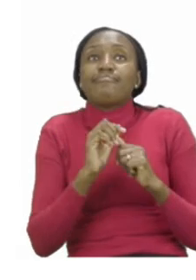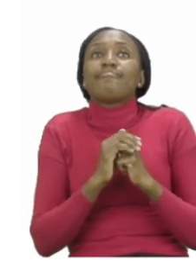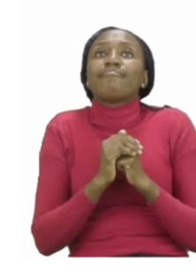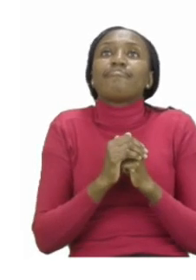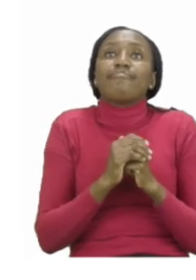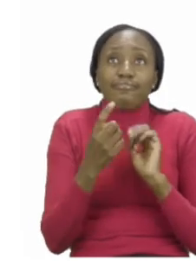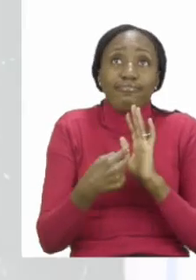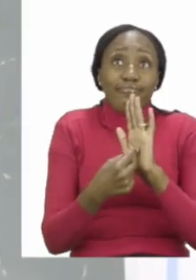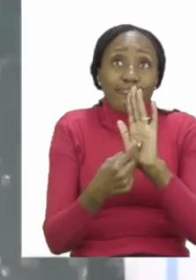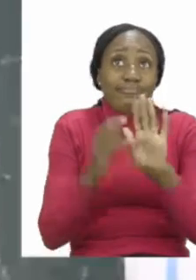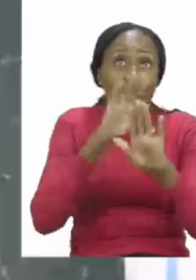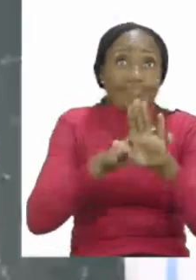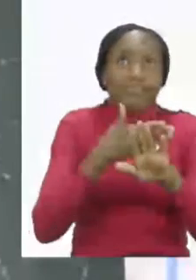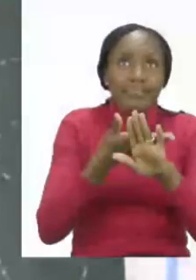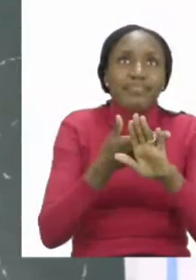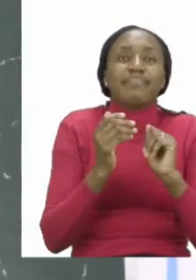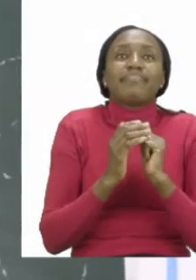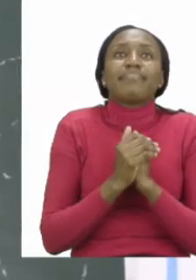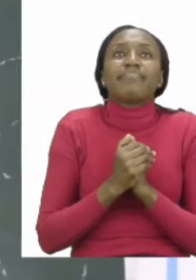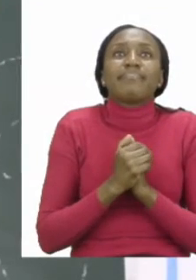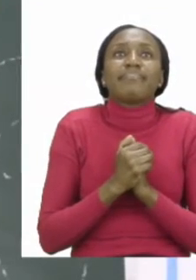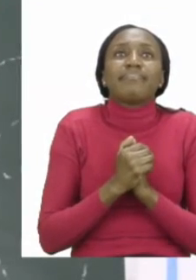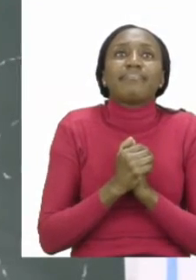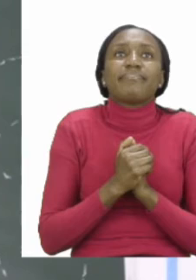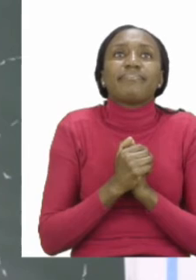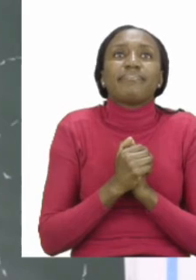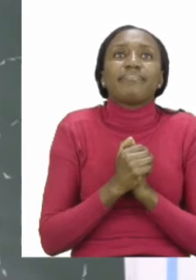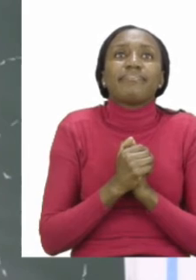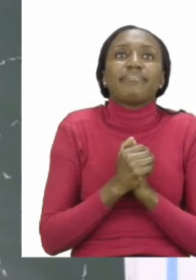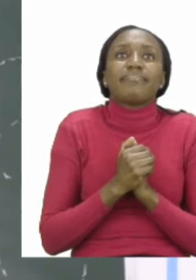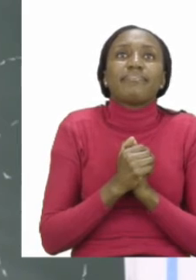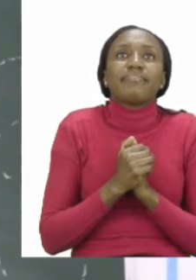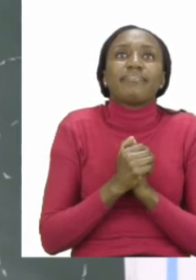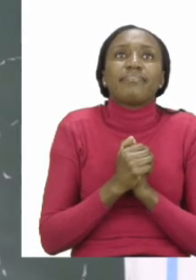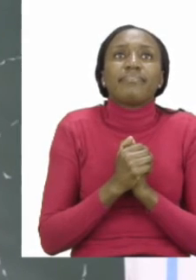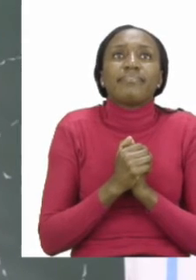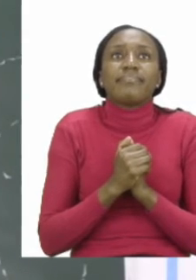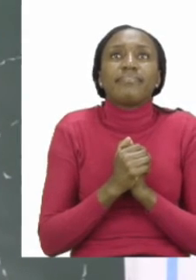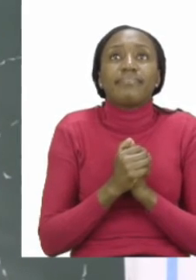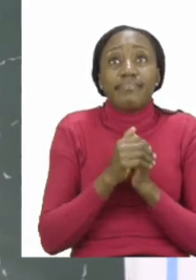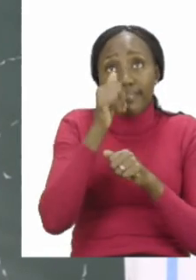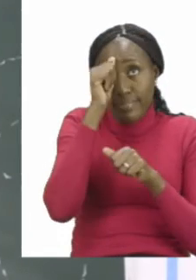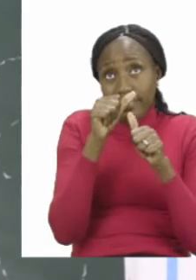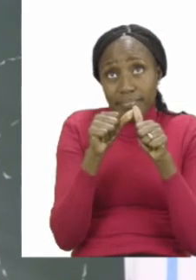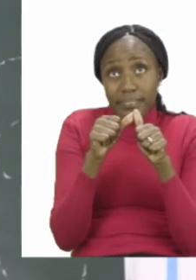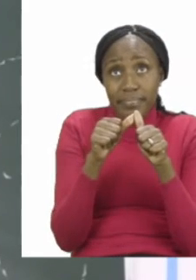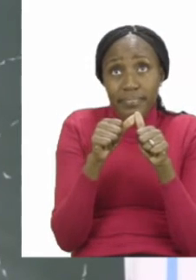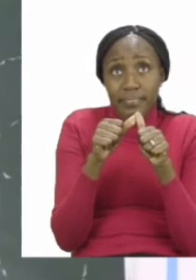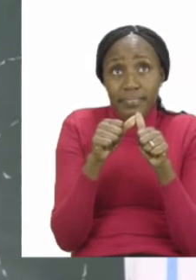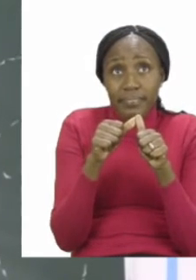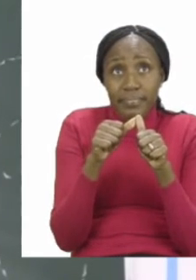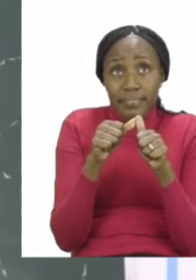board, I also put an example of the patterns for you. Now remember everyone, when